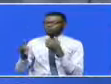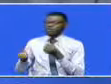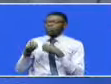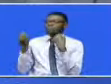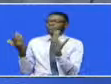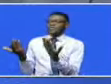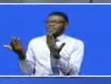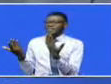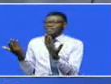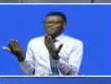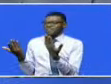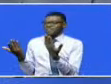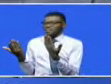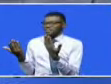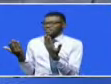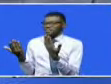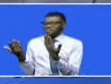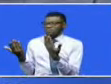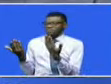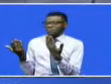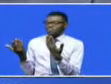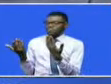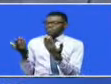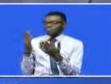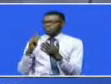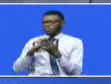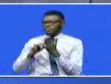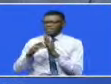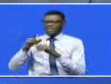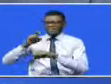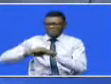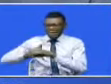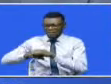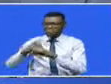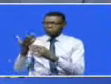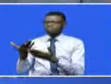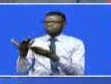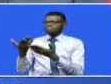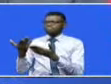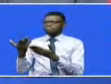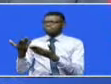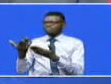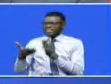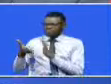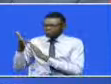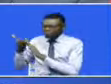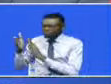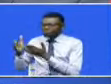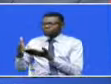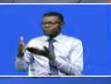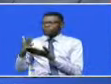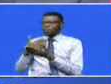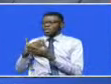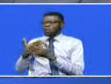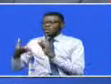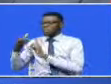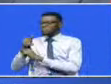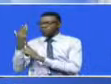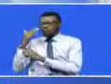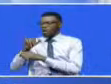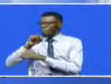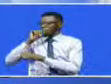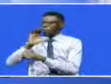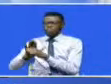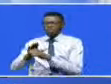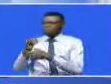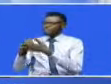coming. It was a race against time. Okay. Because they had made so many promises. Commitments that commitments. They couldn't match the